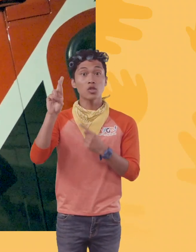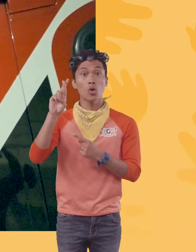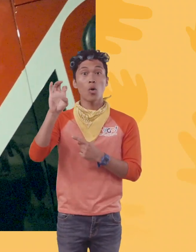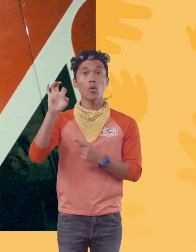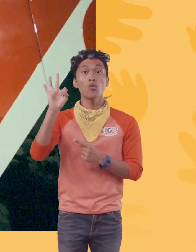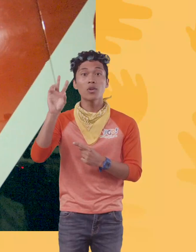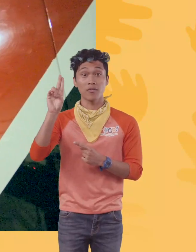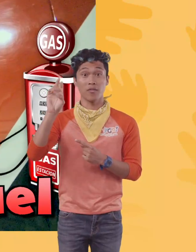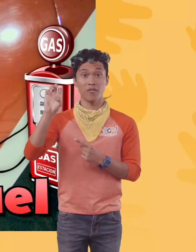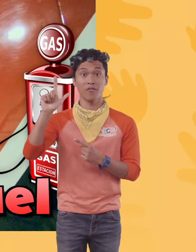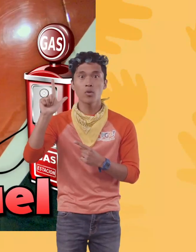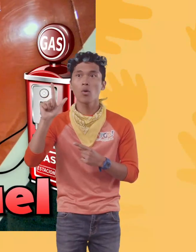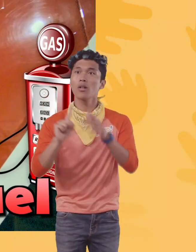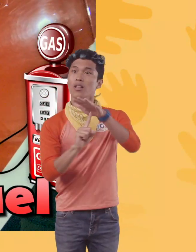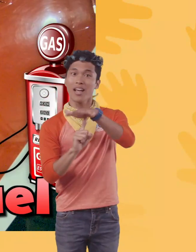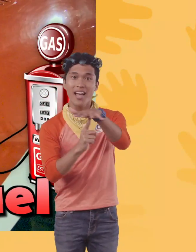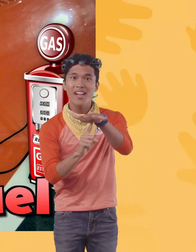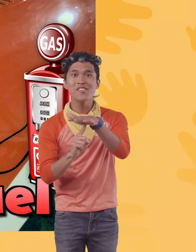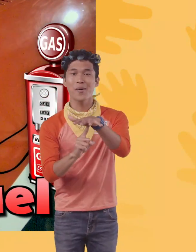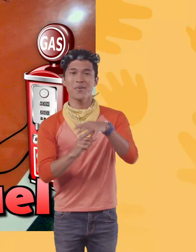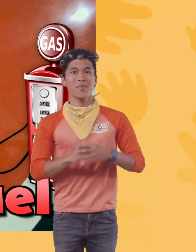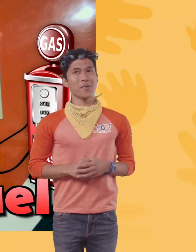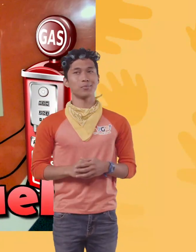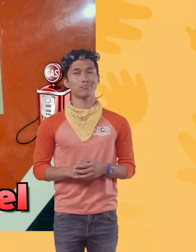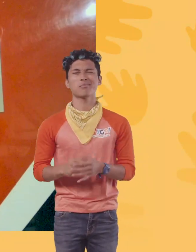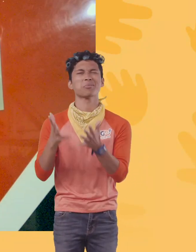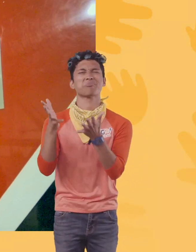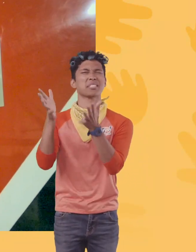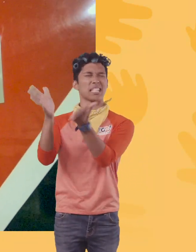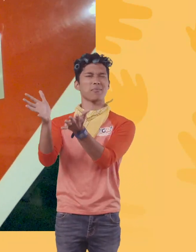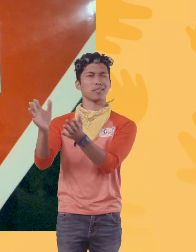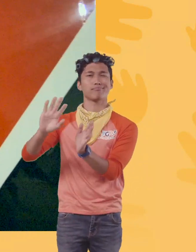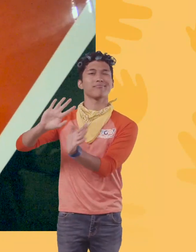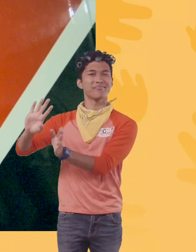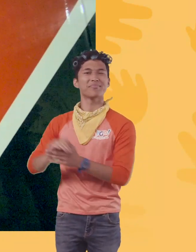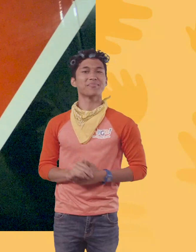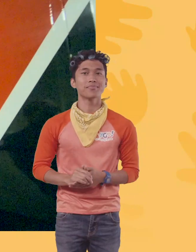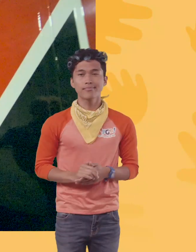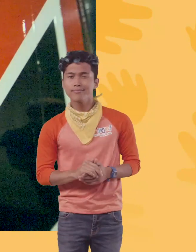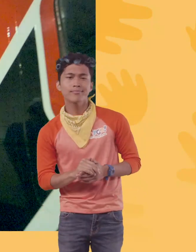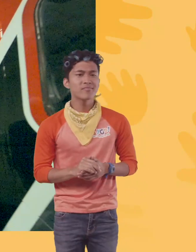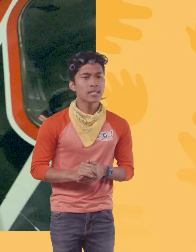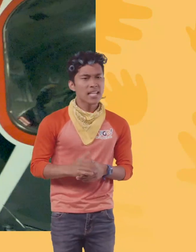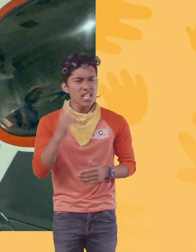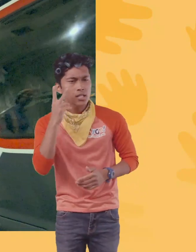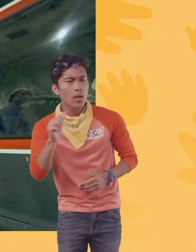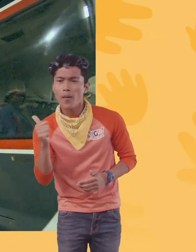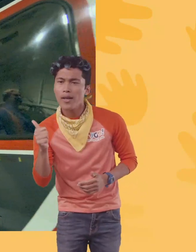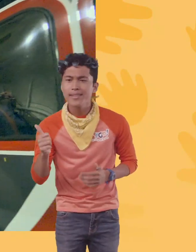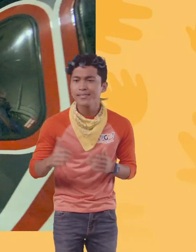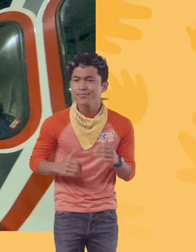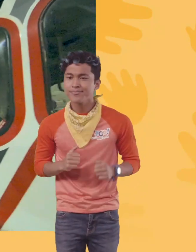where you refuel the helicopter. We won't mess with that. Okay, let's see what else we